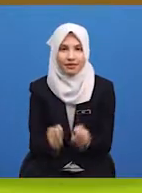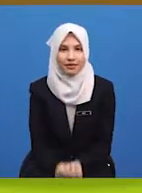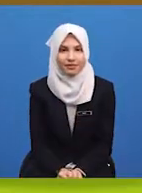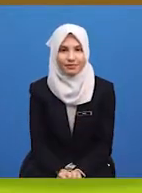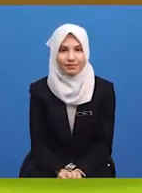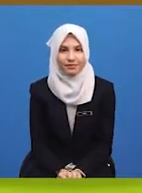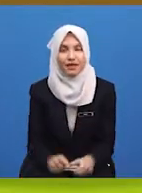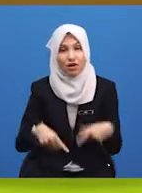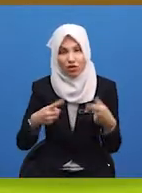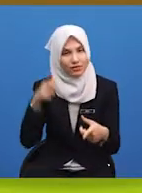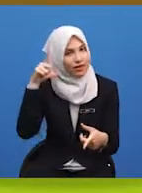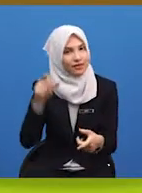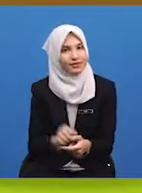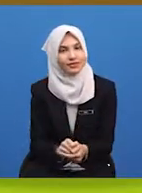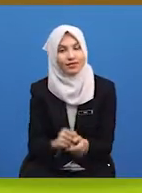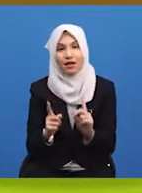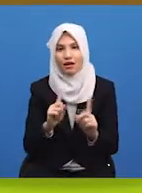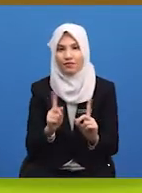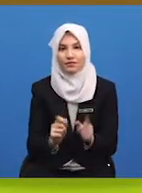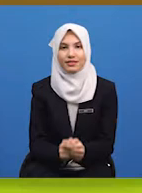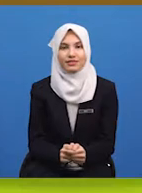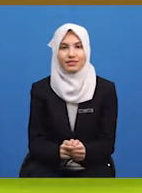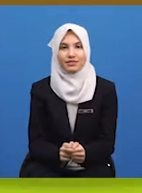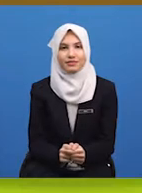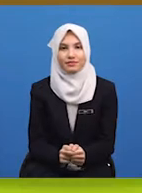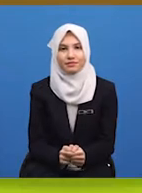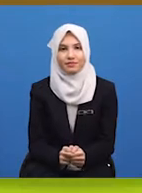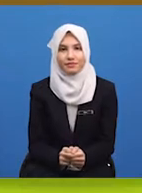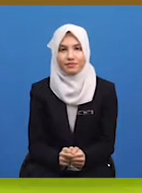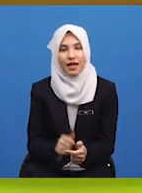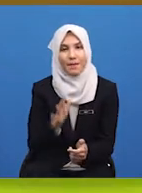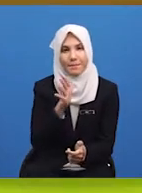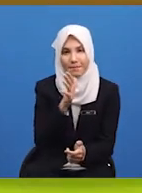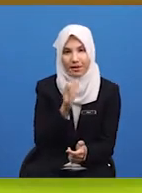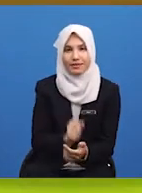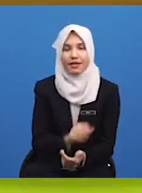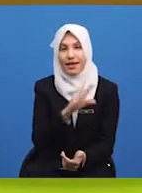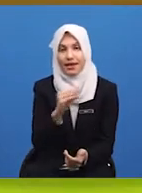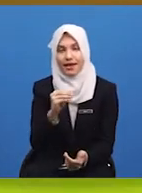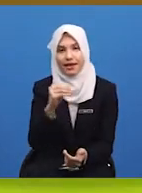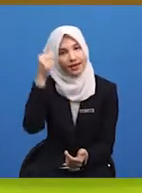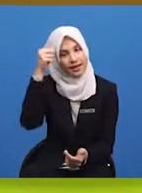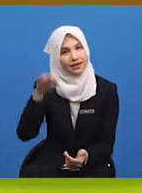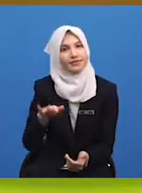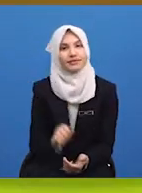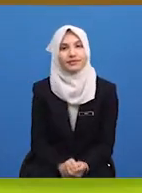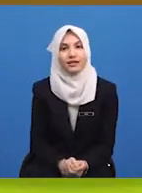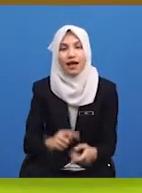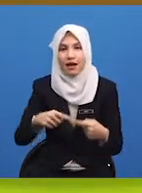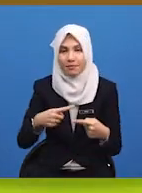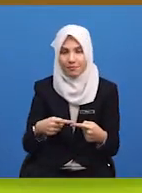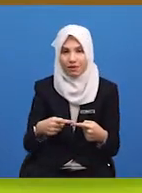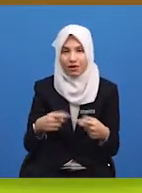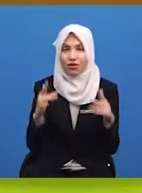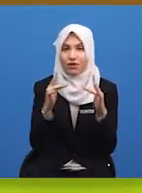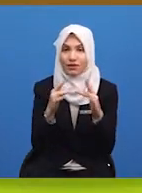Now, you're going to listen to a conversation between a mother and son about online